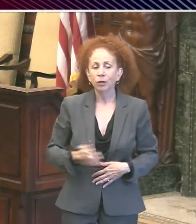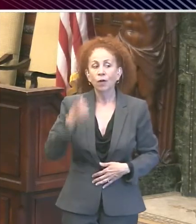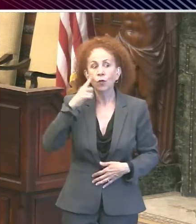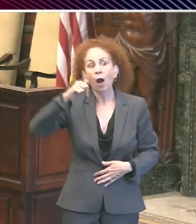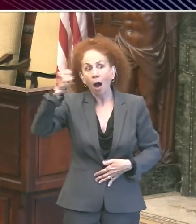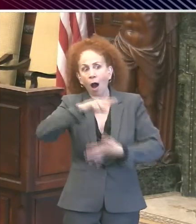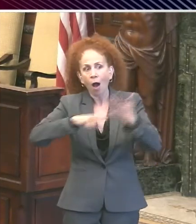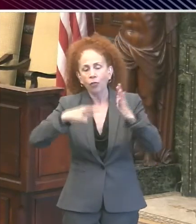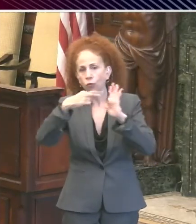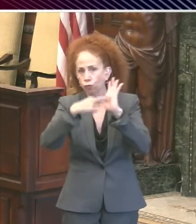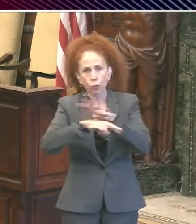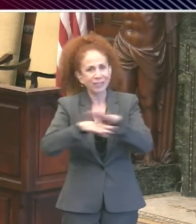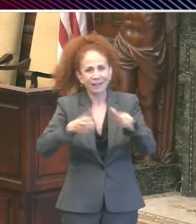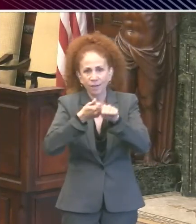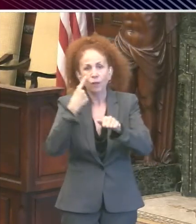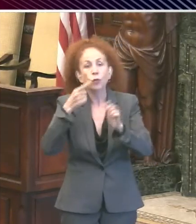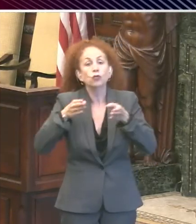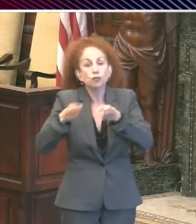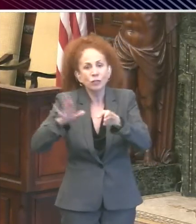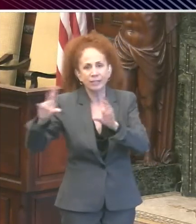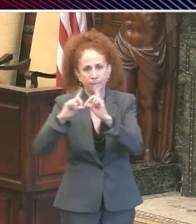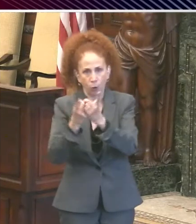that they need to follow for the streets department.